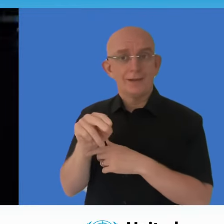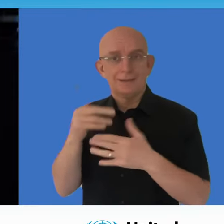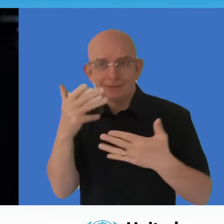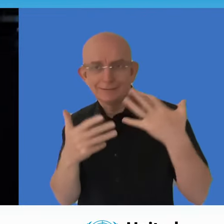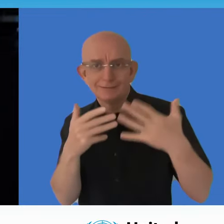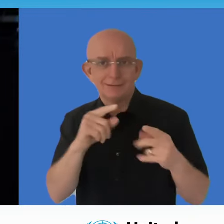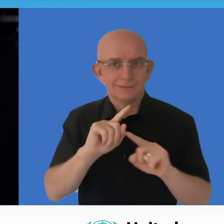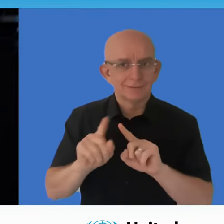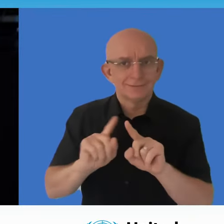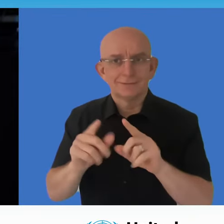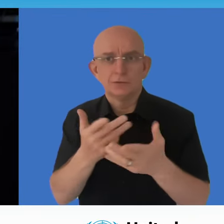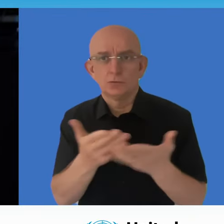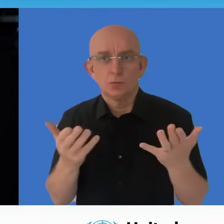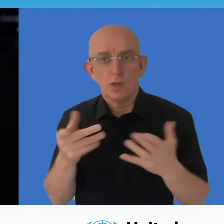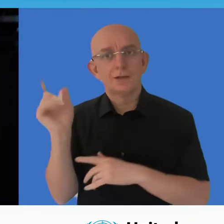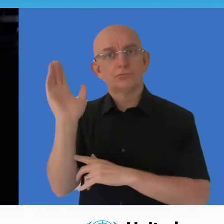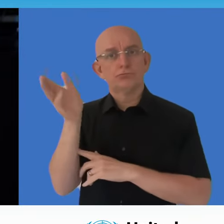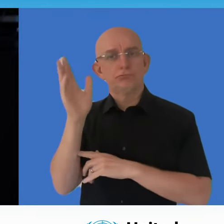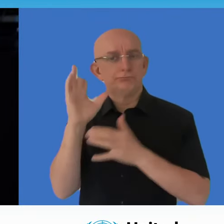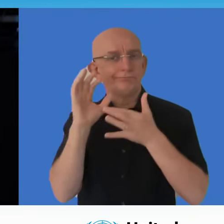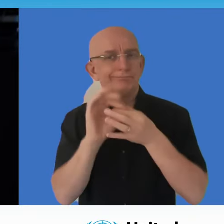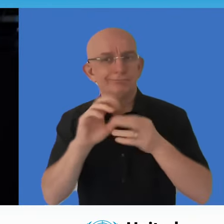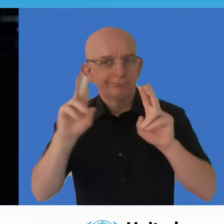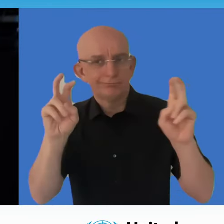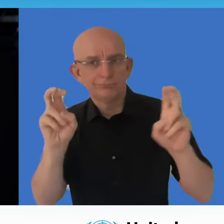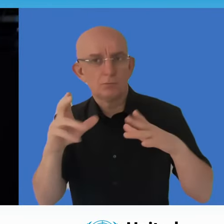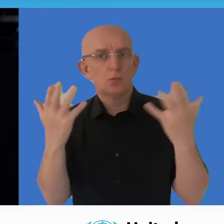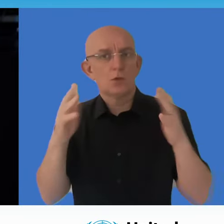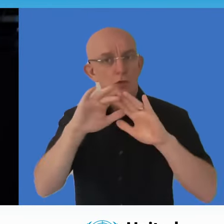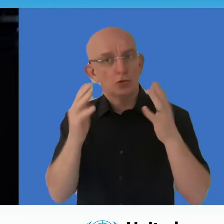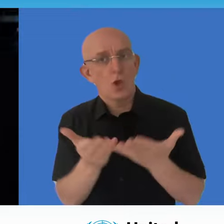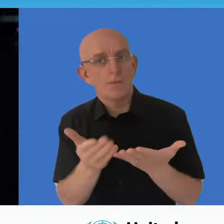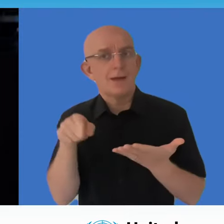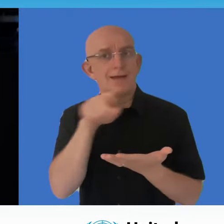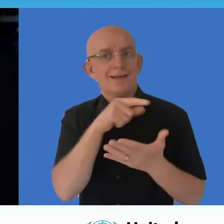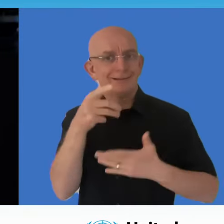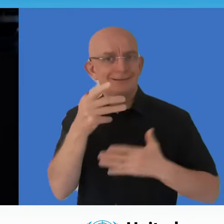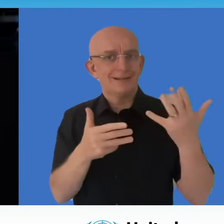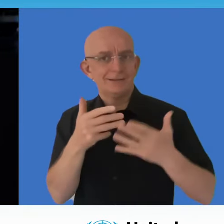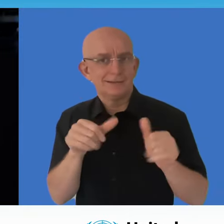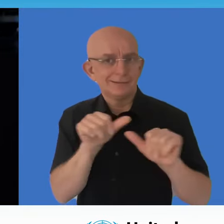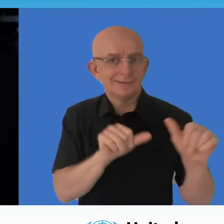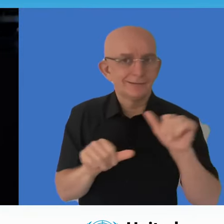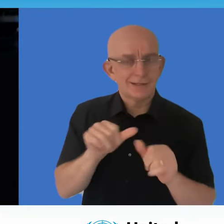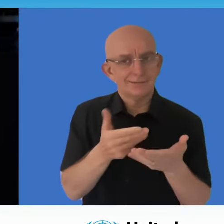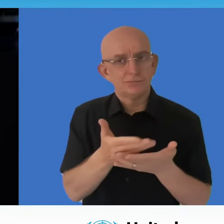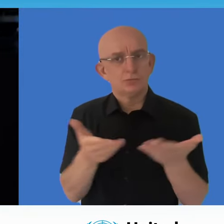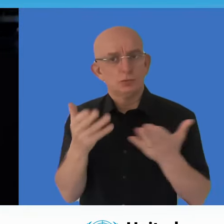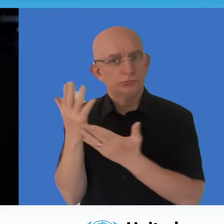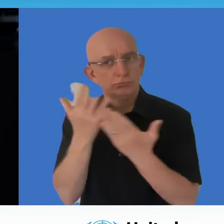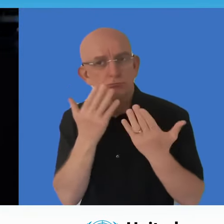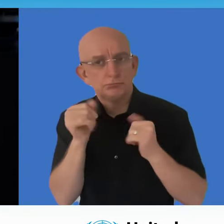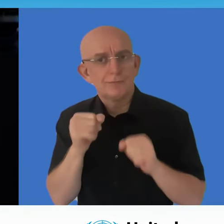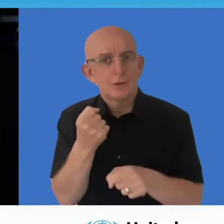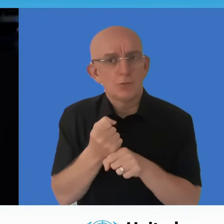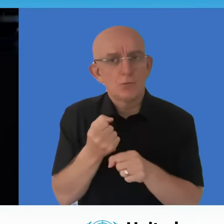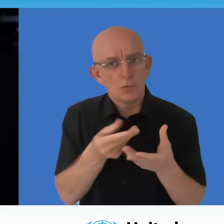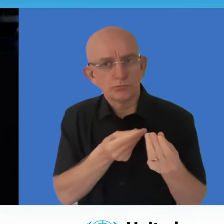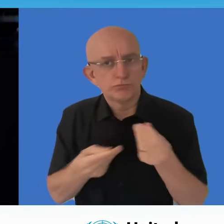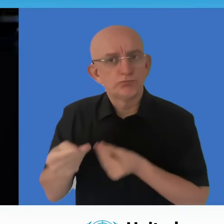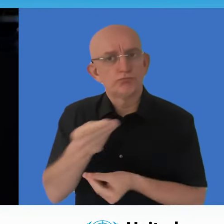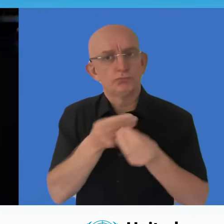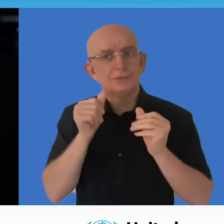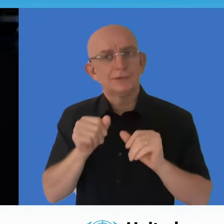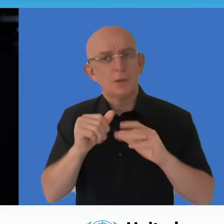data science competition for students and data professionals to work on solutions to address global challenges. Also here